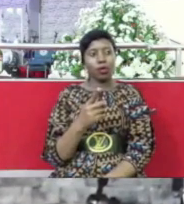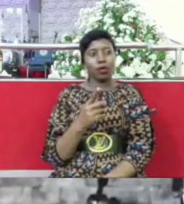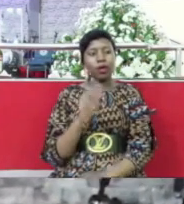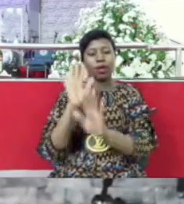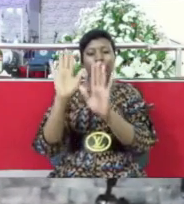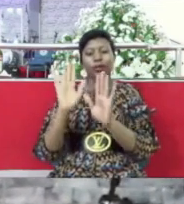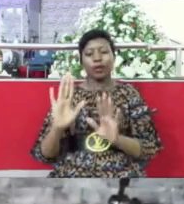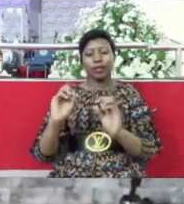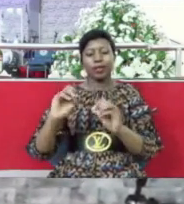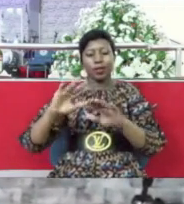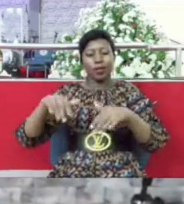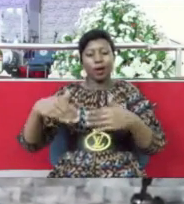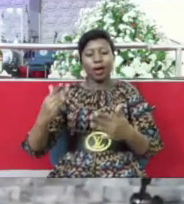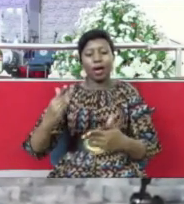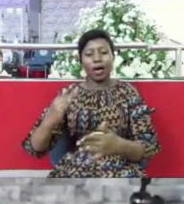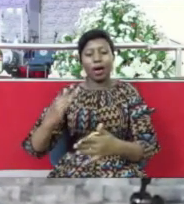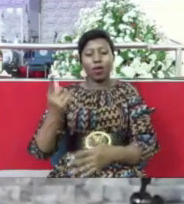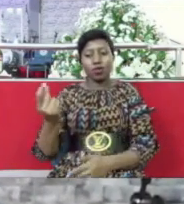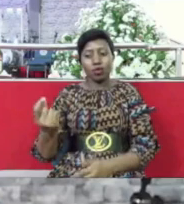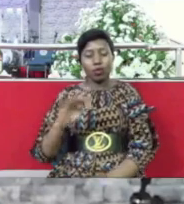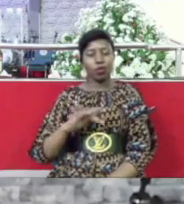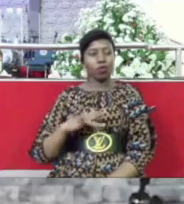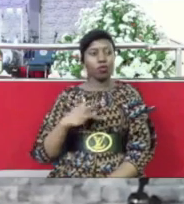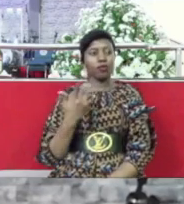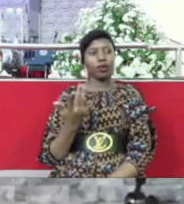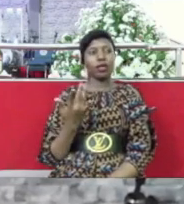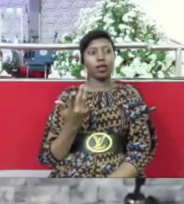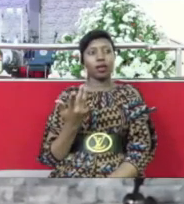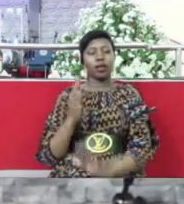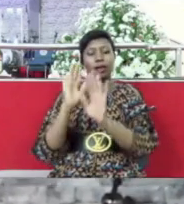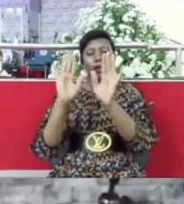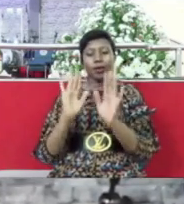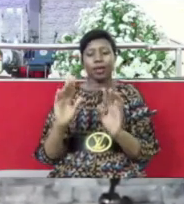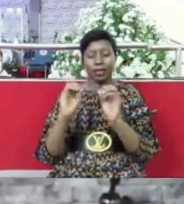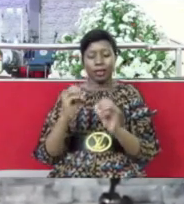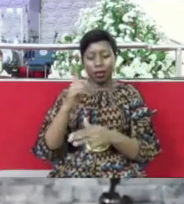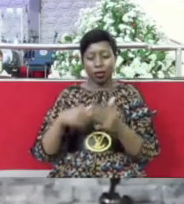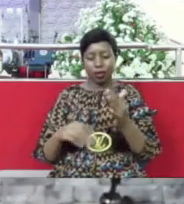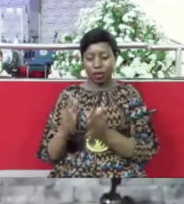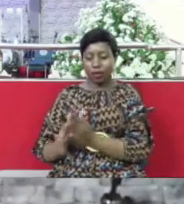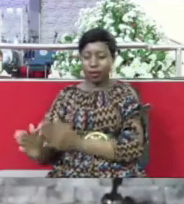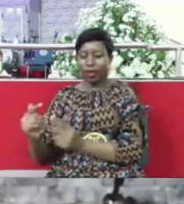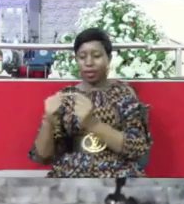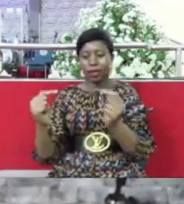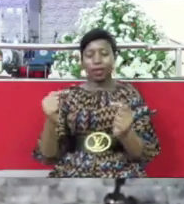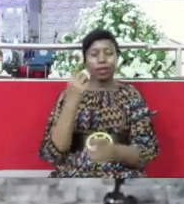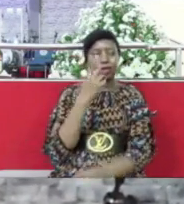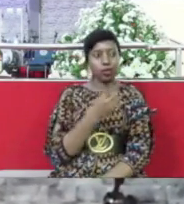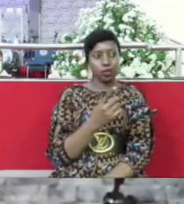to be, no matter what seems to be stalked against you, God cares for